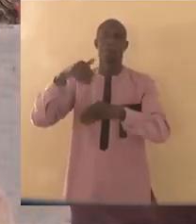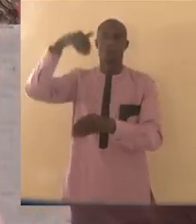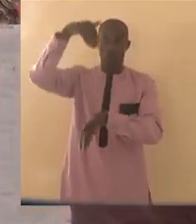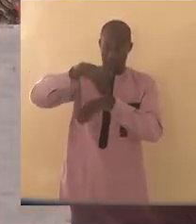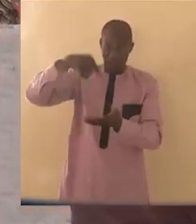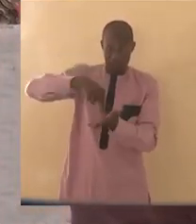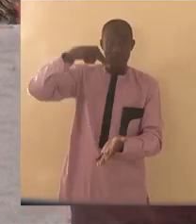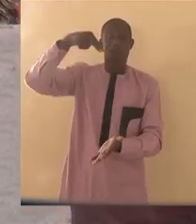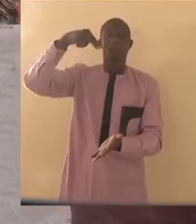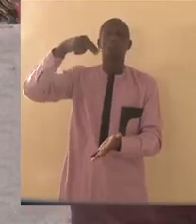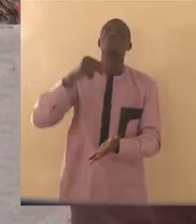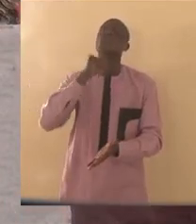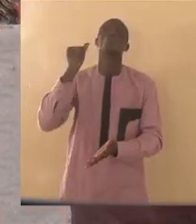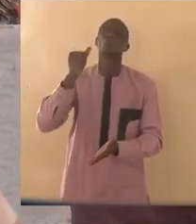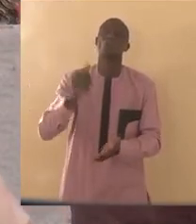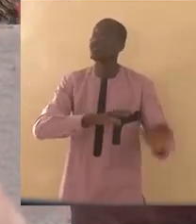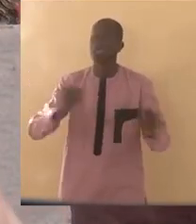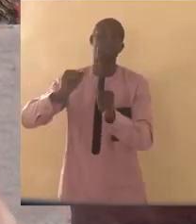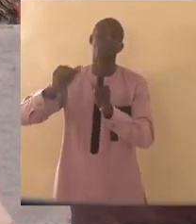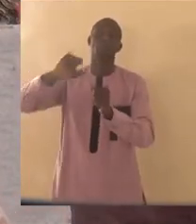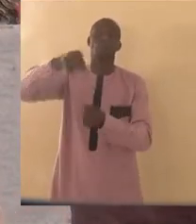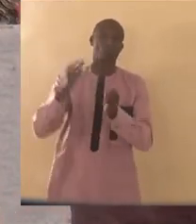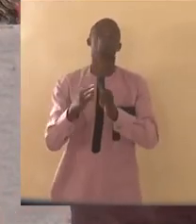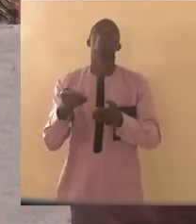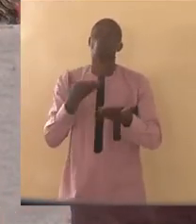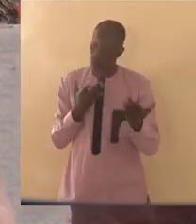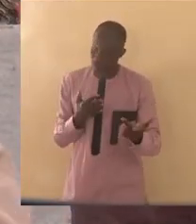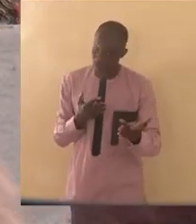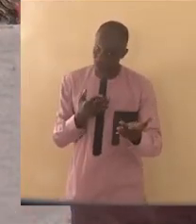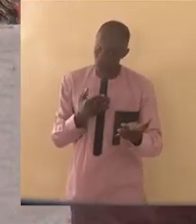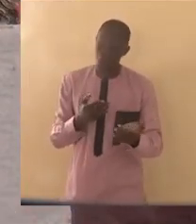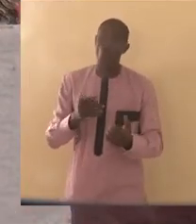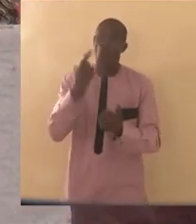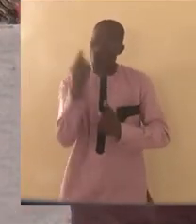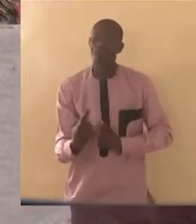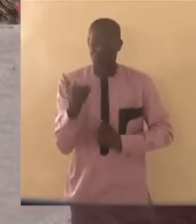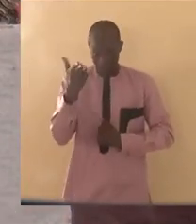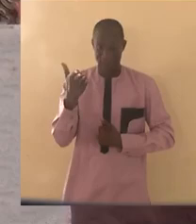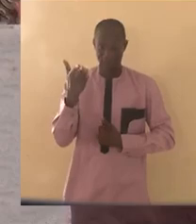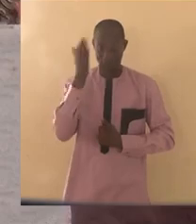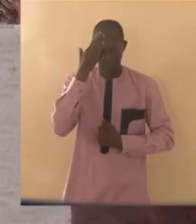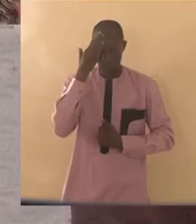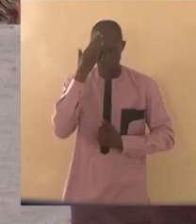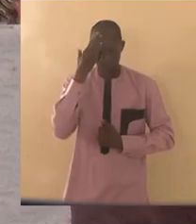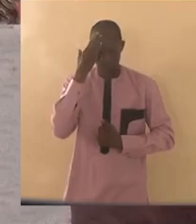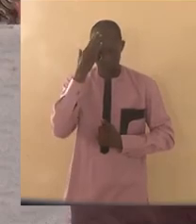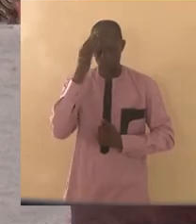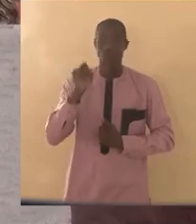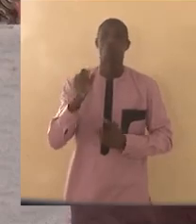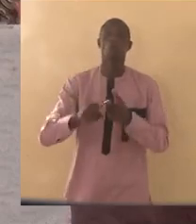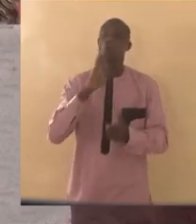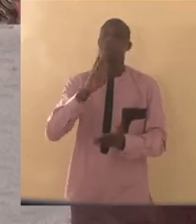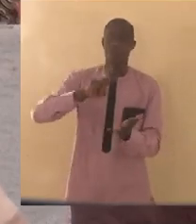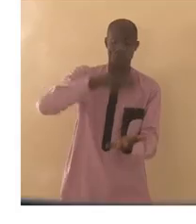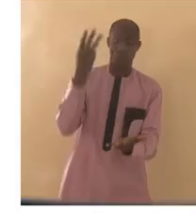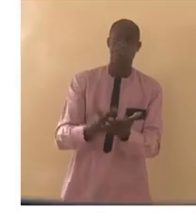the ascension, he told them not to leave Jerusalem, but to wait until they receive the power. It is only then they will be equipped to be his